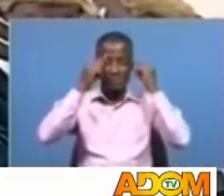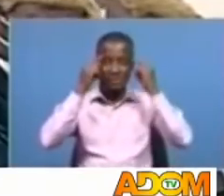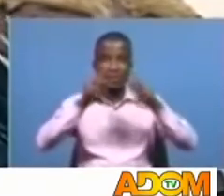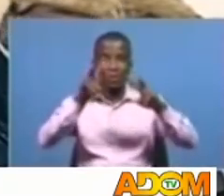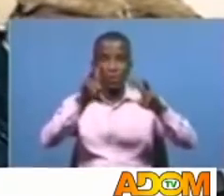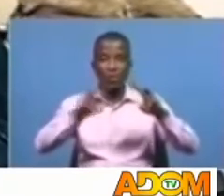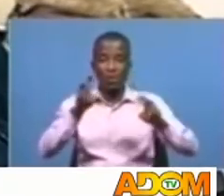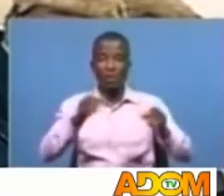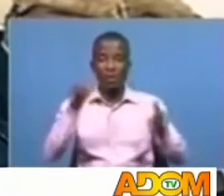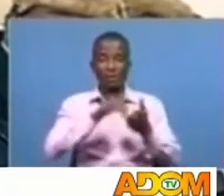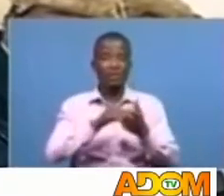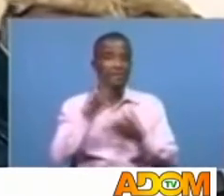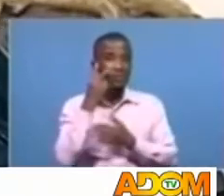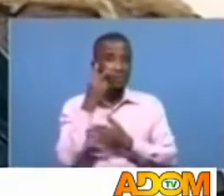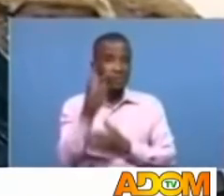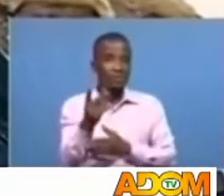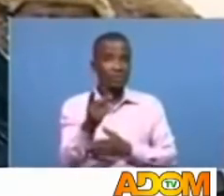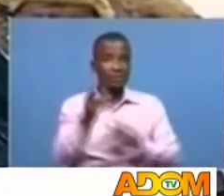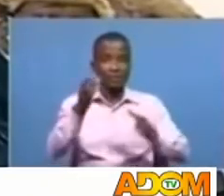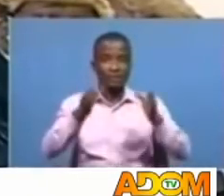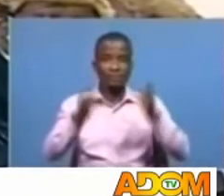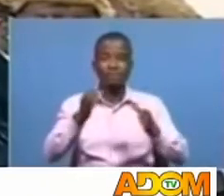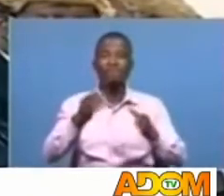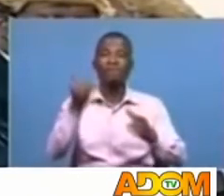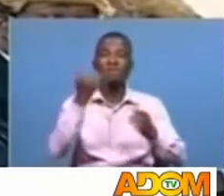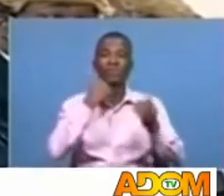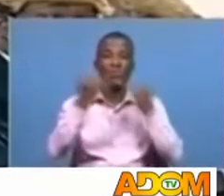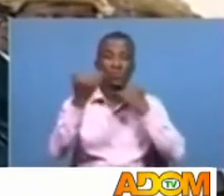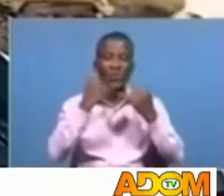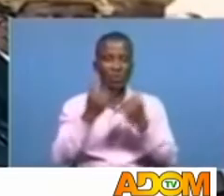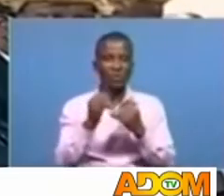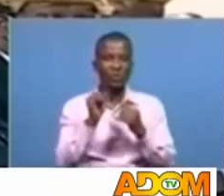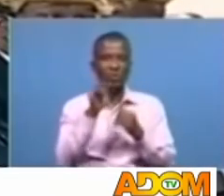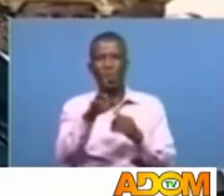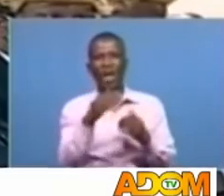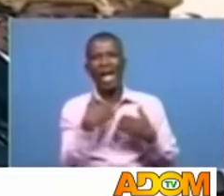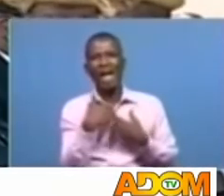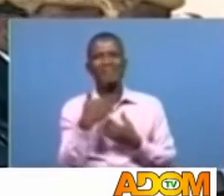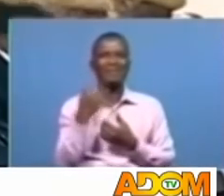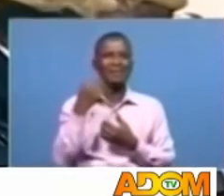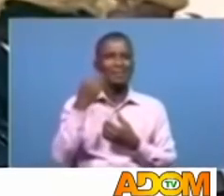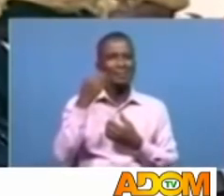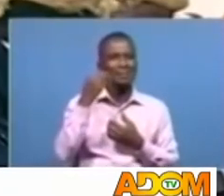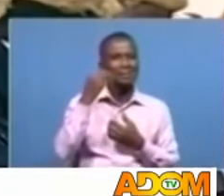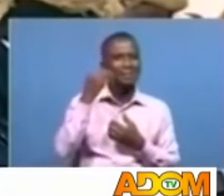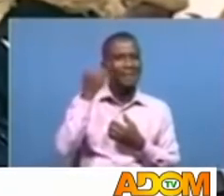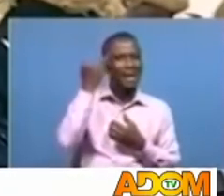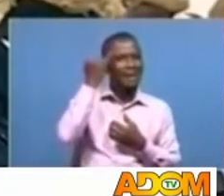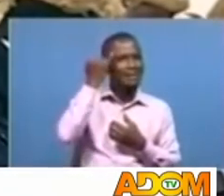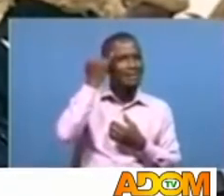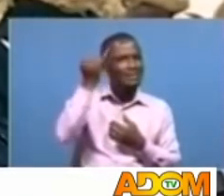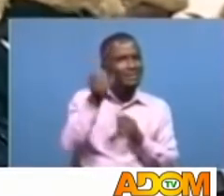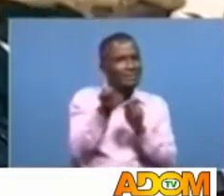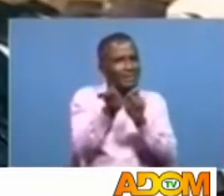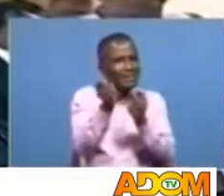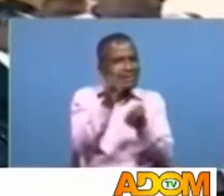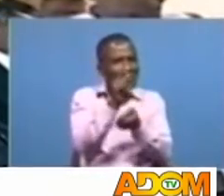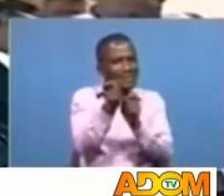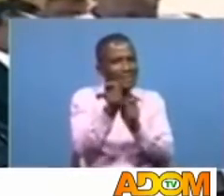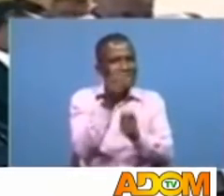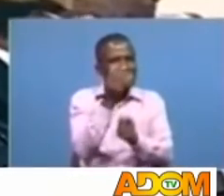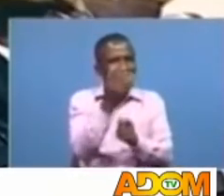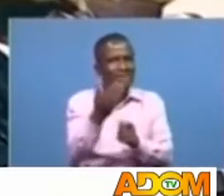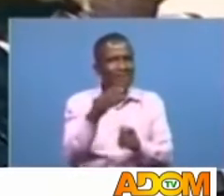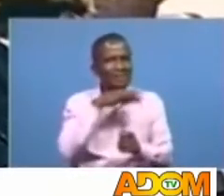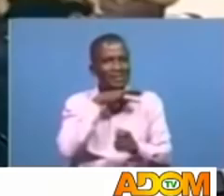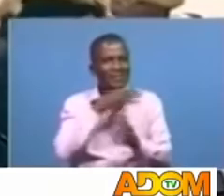decision of the ordinary court to be wrong in law or has an emotional reaction to it, as in this case,